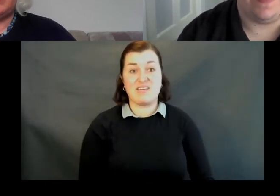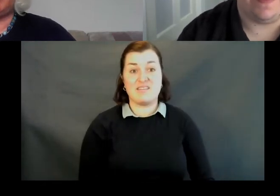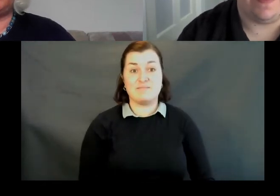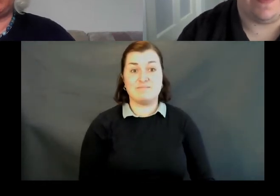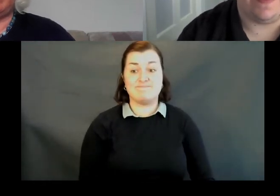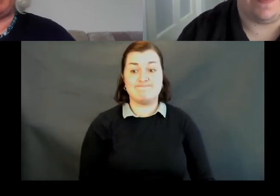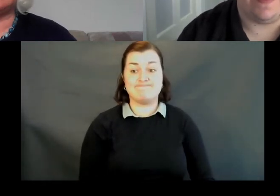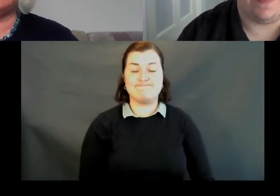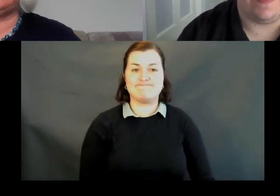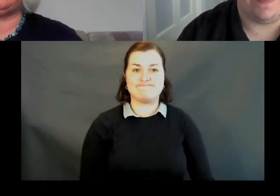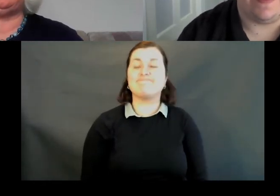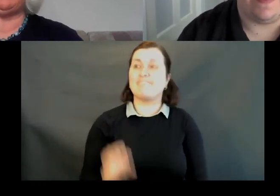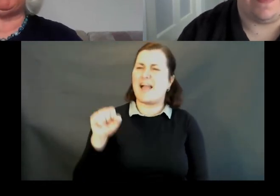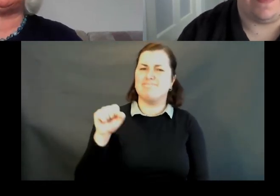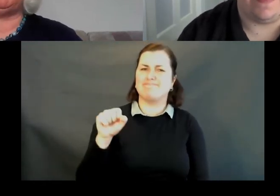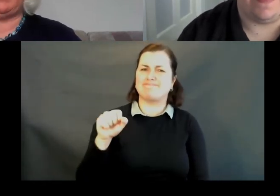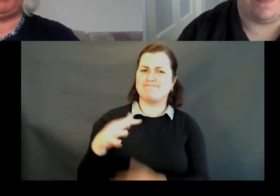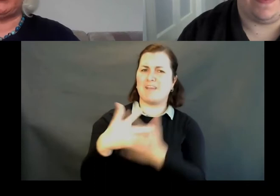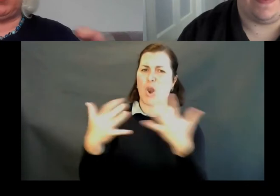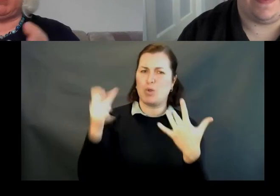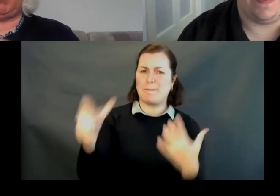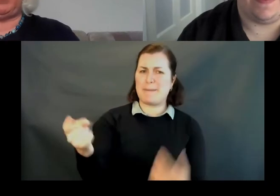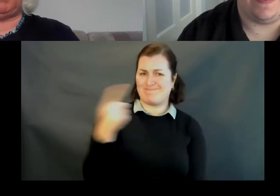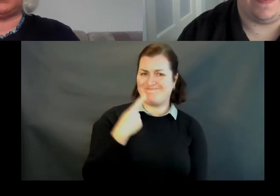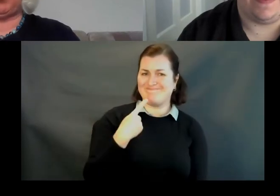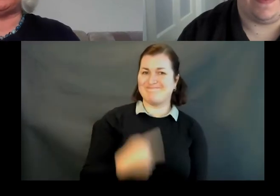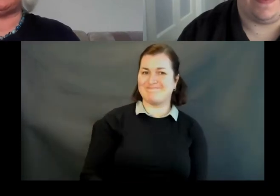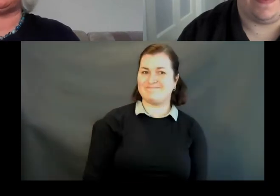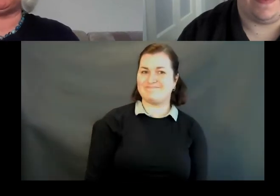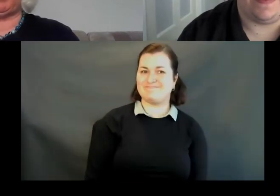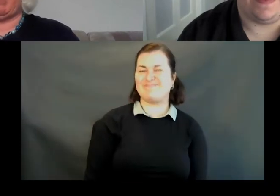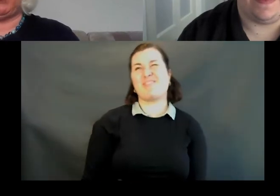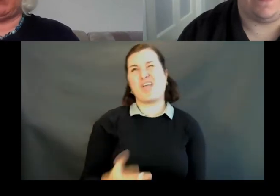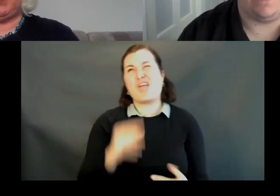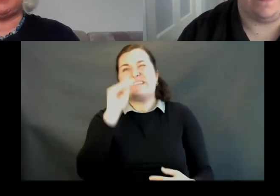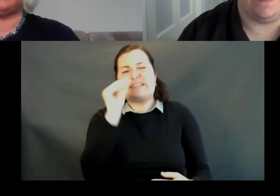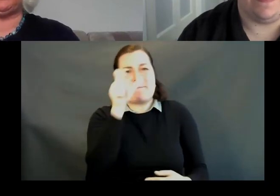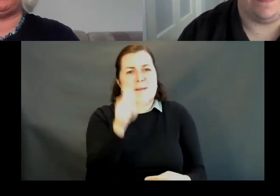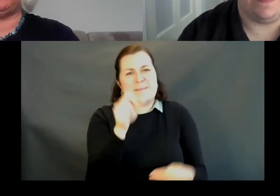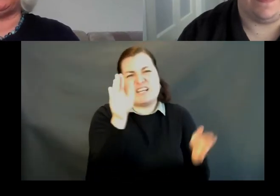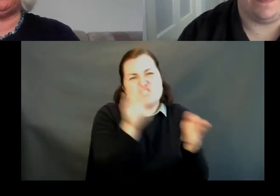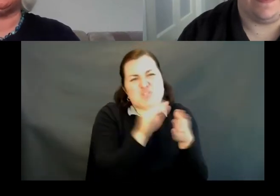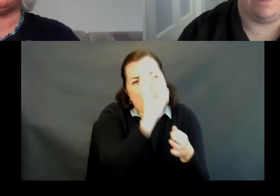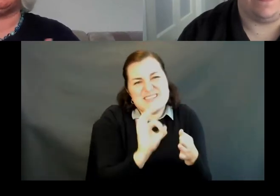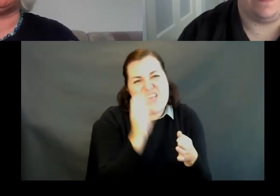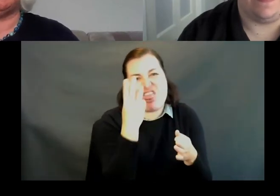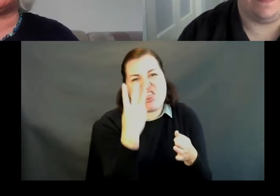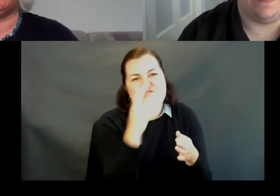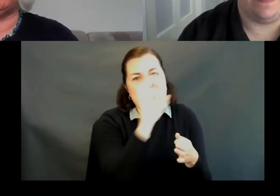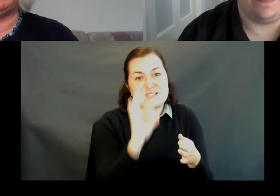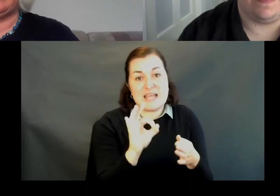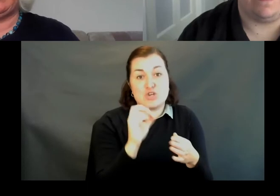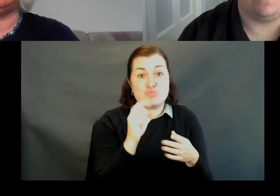I think most people have told me that. There are some people, we're talking probably of a small percentage, probably about 3% of people who can see